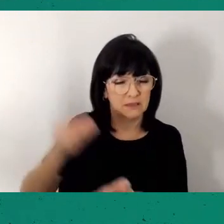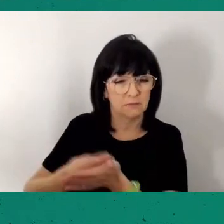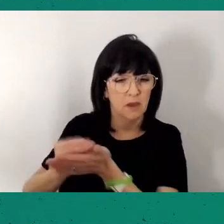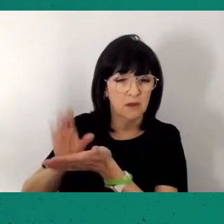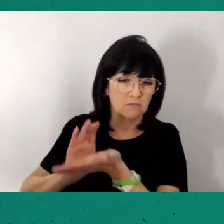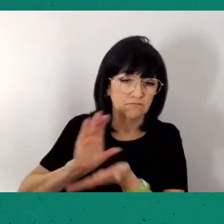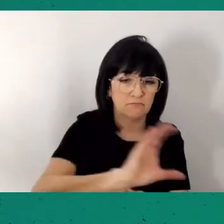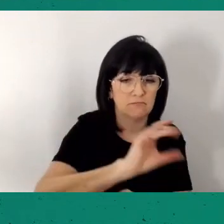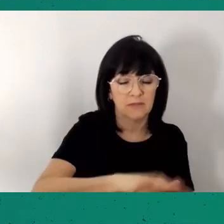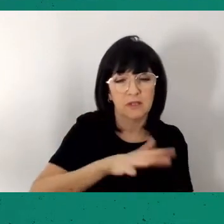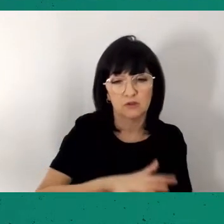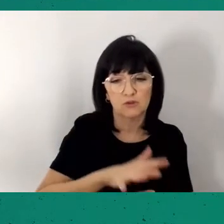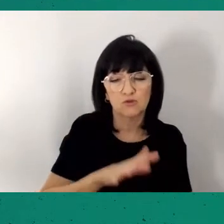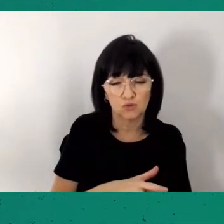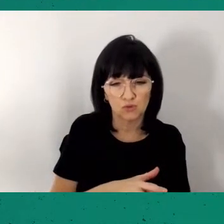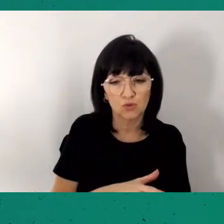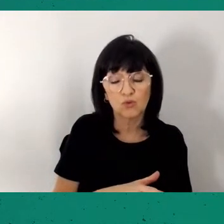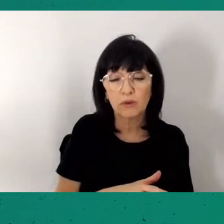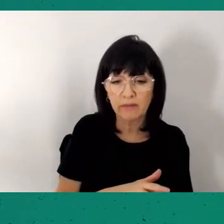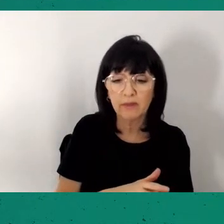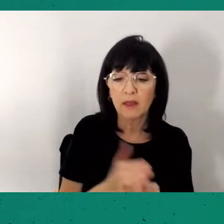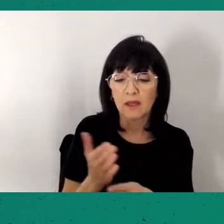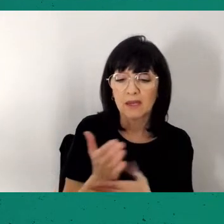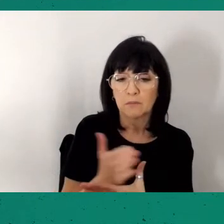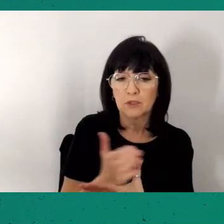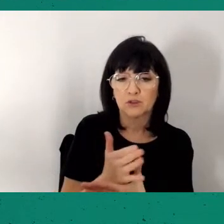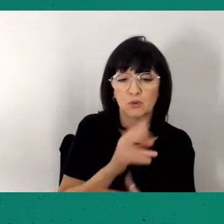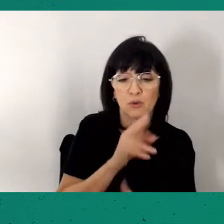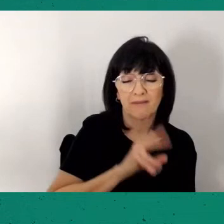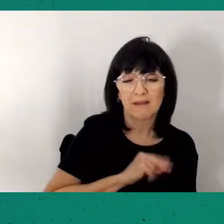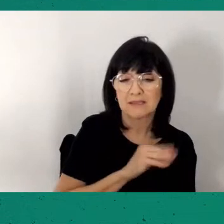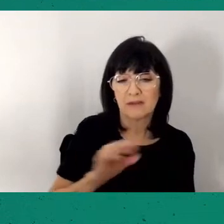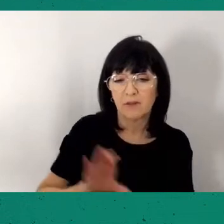Sometime between Thanksgiving and Christmas of